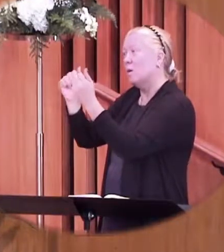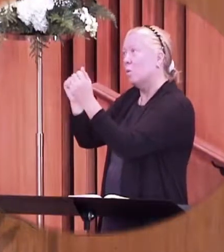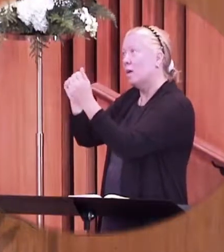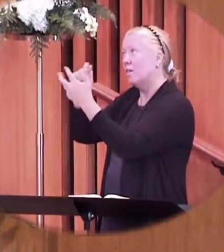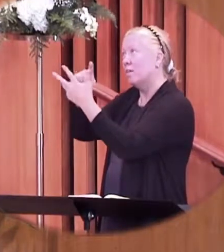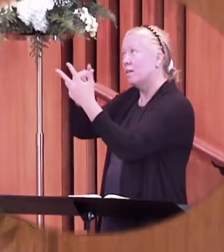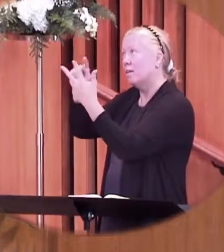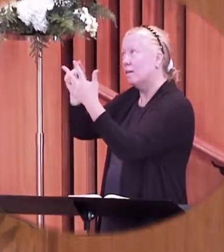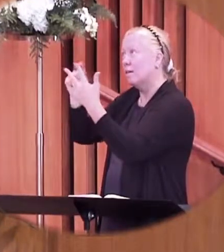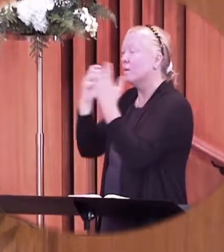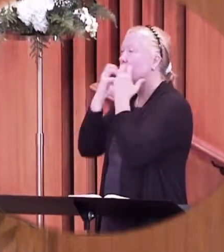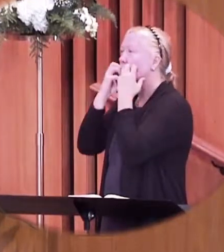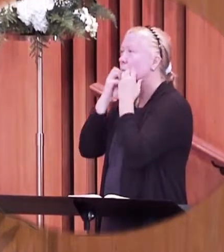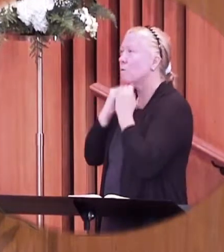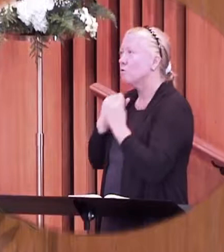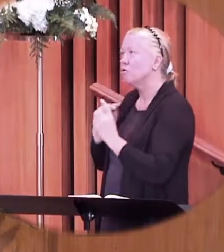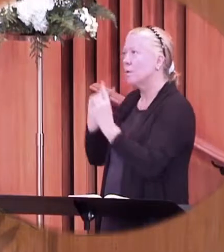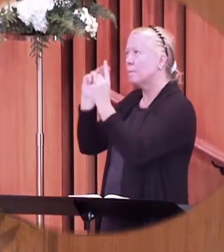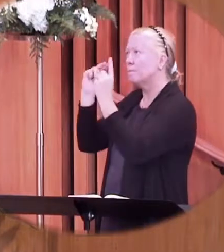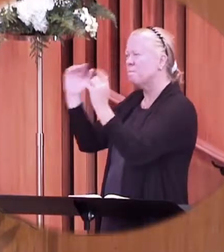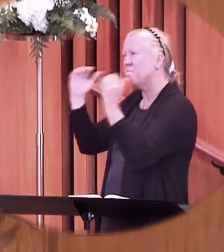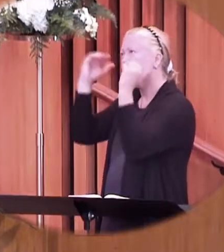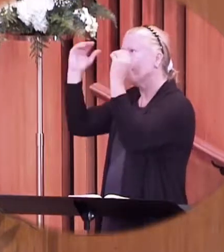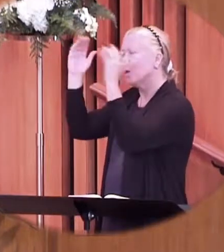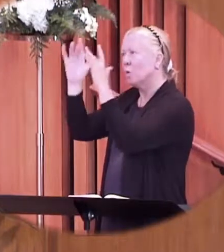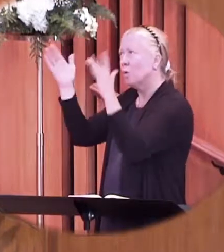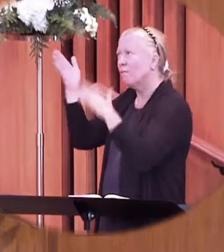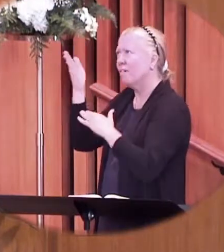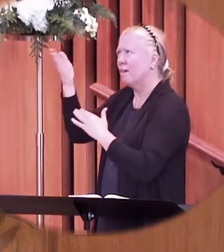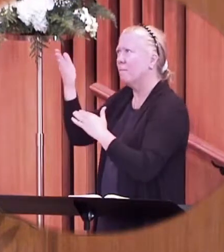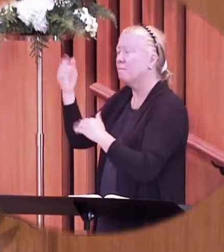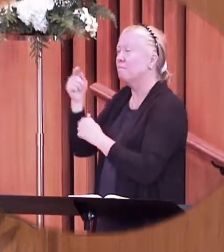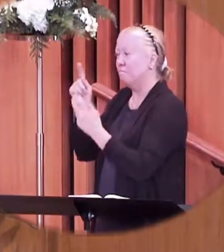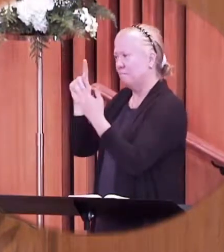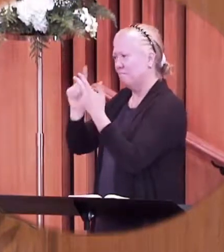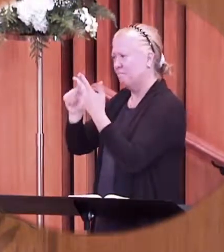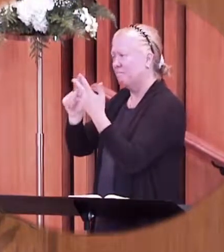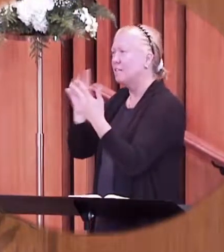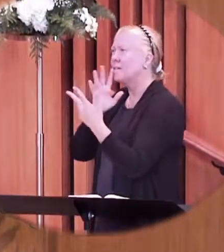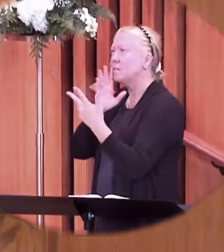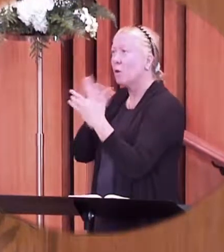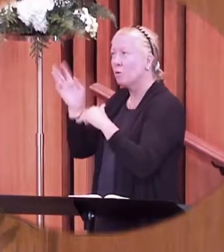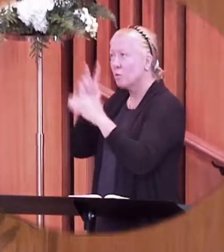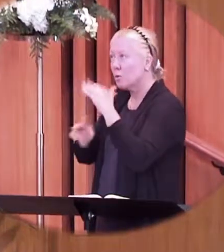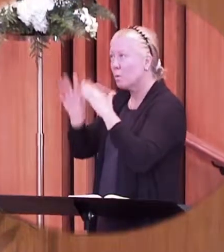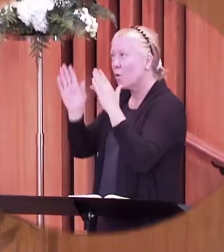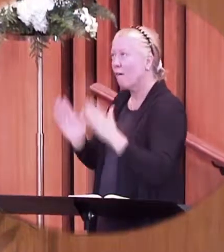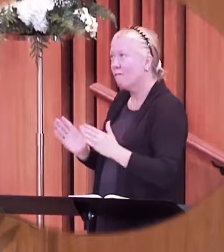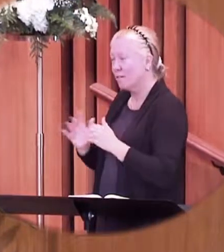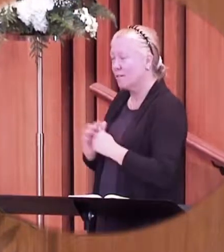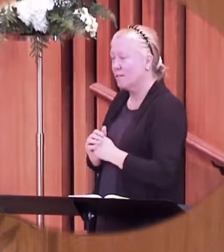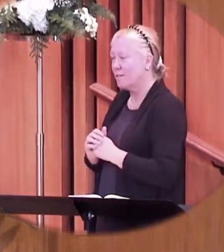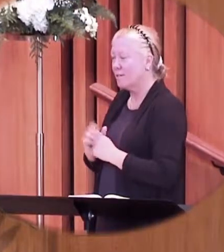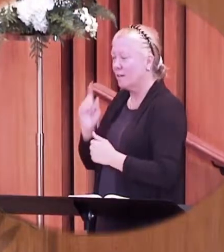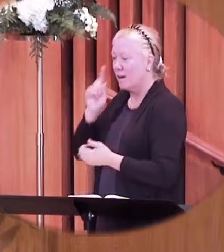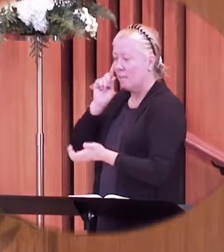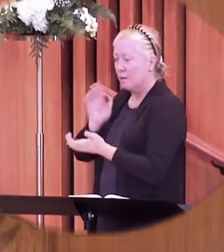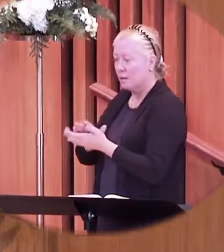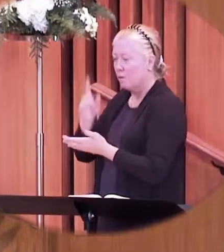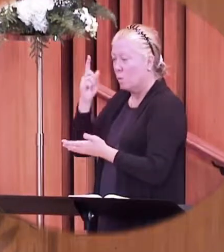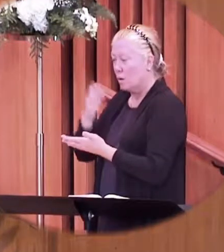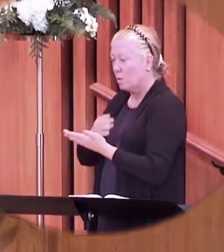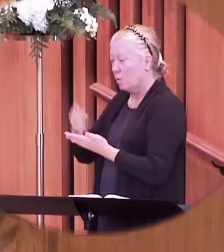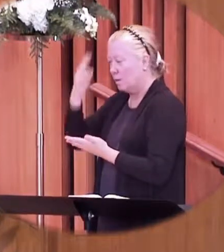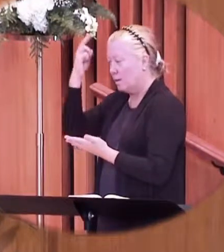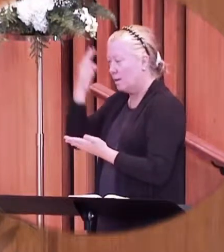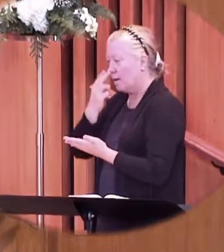is adored and glorified, who has spoken through the prophets. I believe in one holy Catholic and apostolic